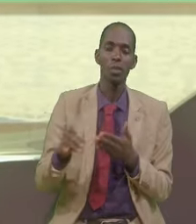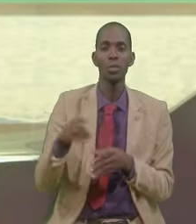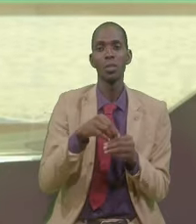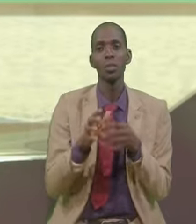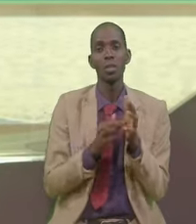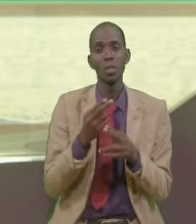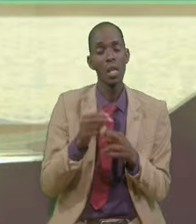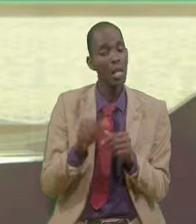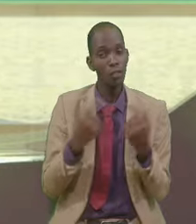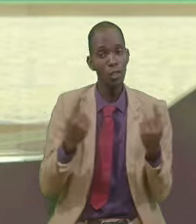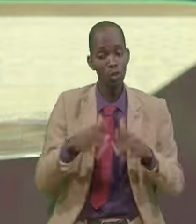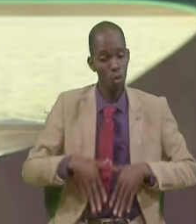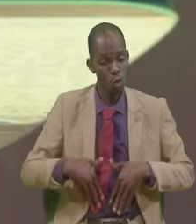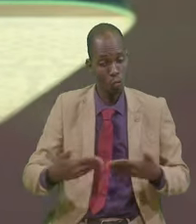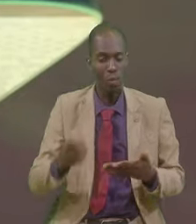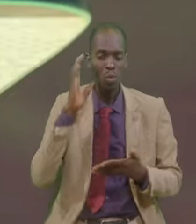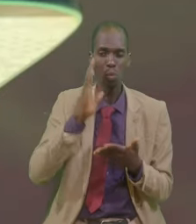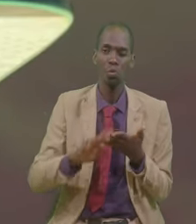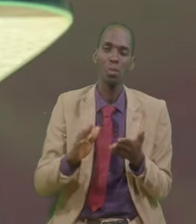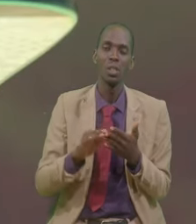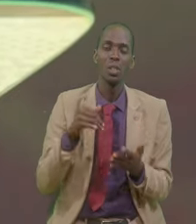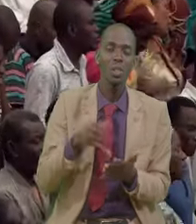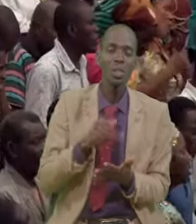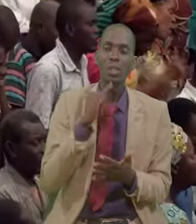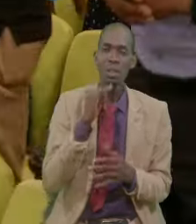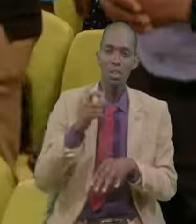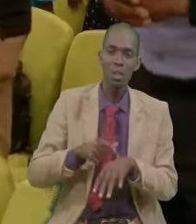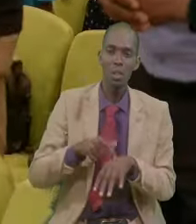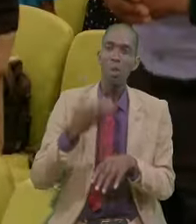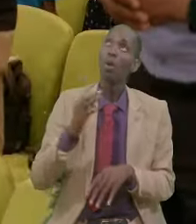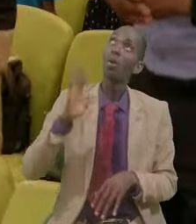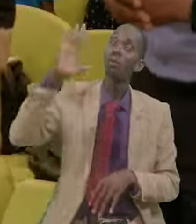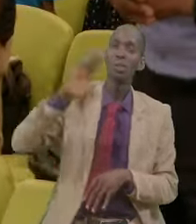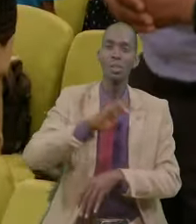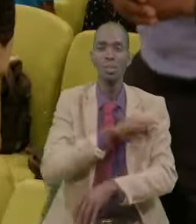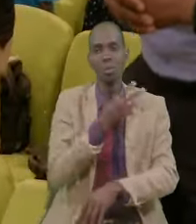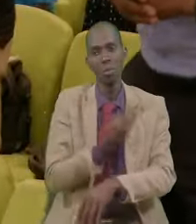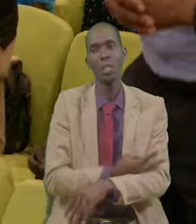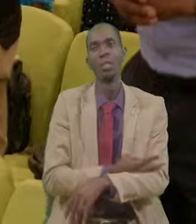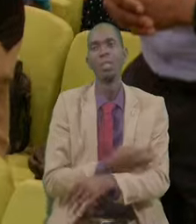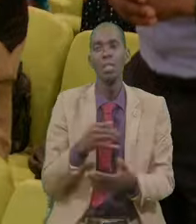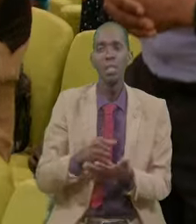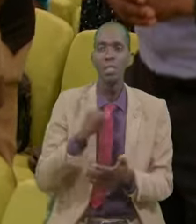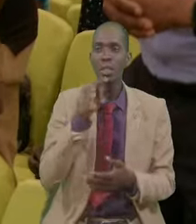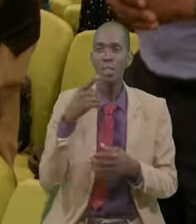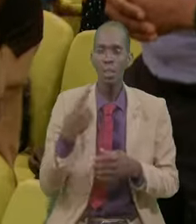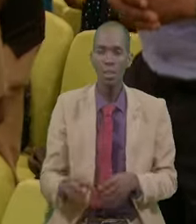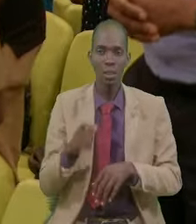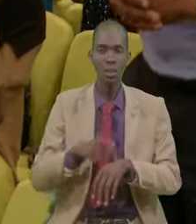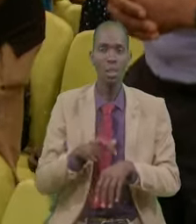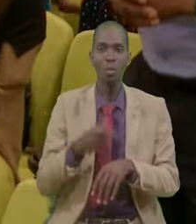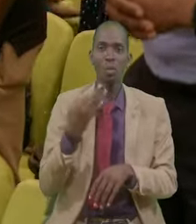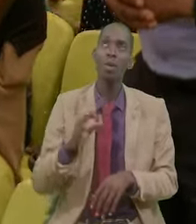tonight, it will forgive. It's the moment of his might. It's the moment of his might. It's the moment of his